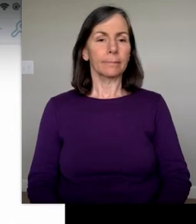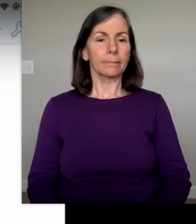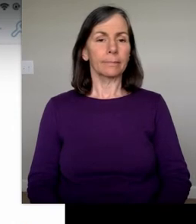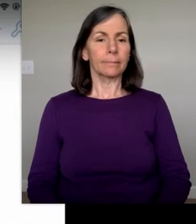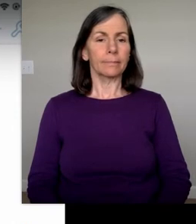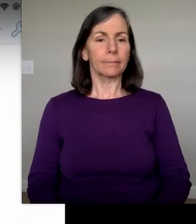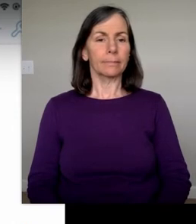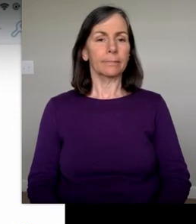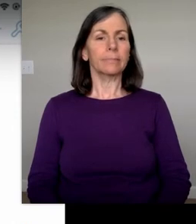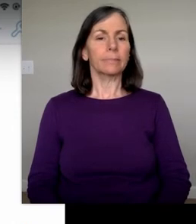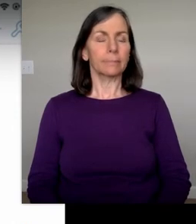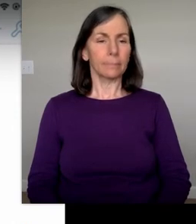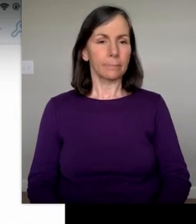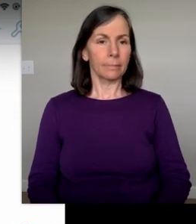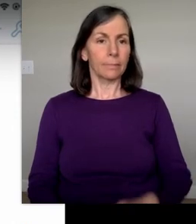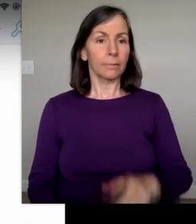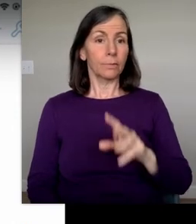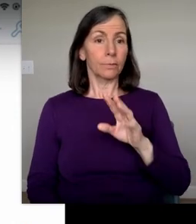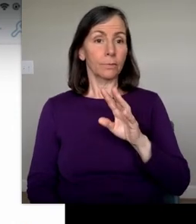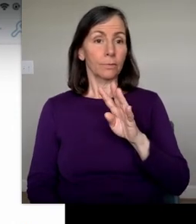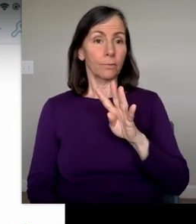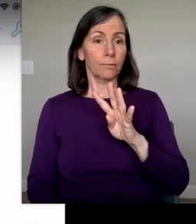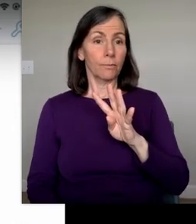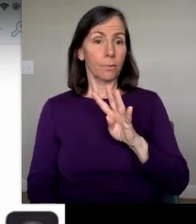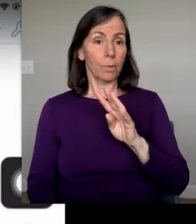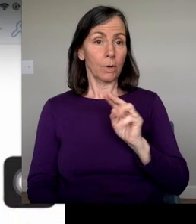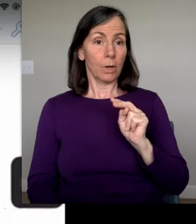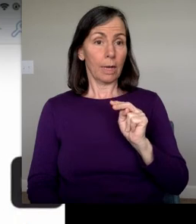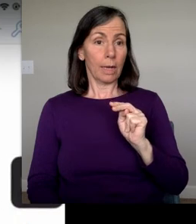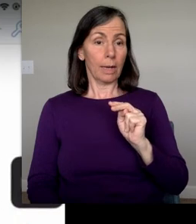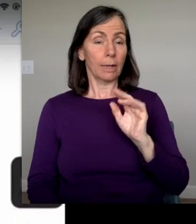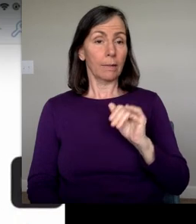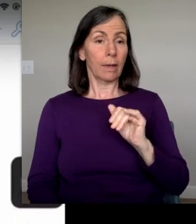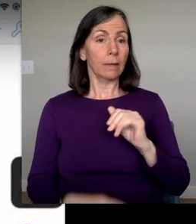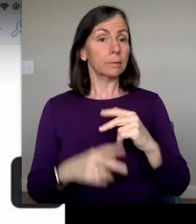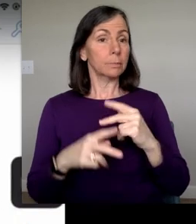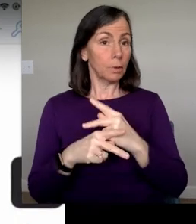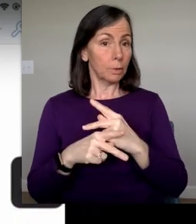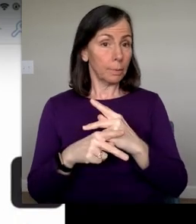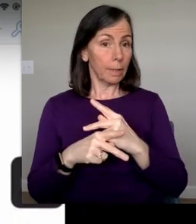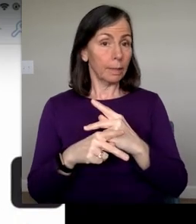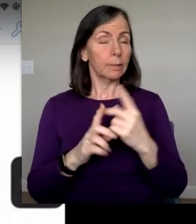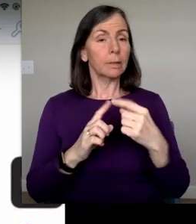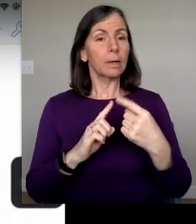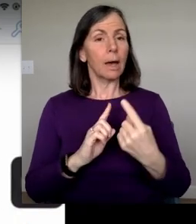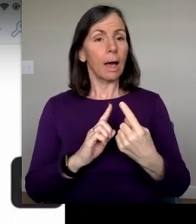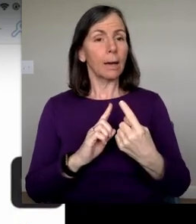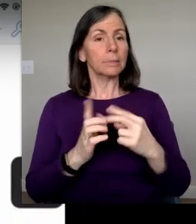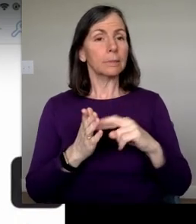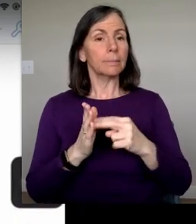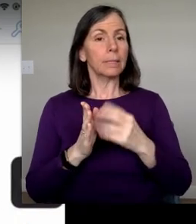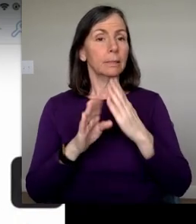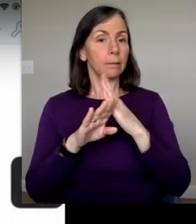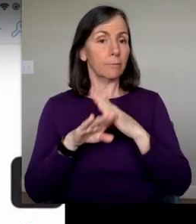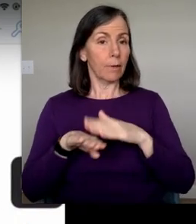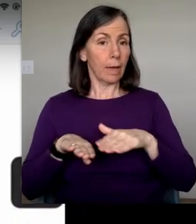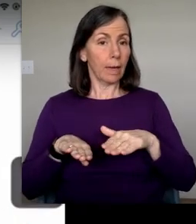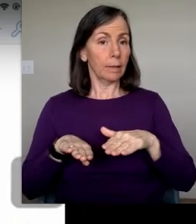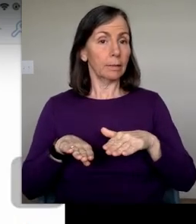The opposite of multiplying by 4 is dividing by 4, so I'm going to divide both sides by